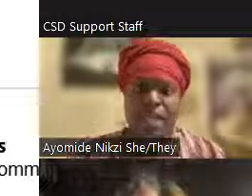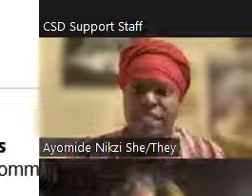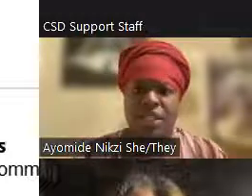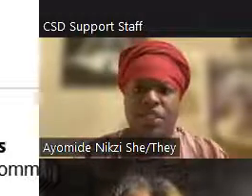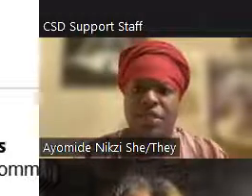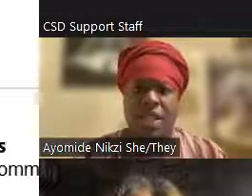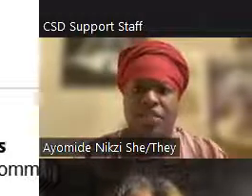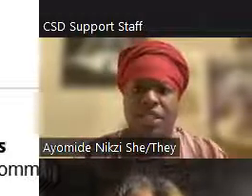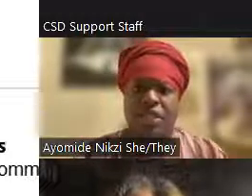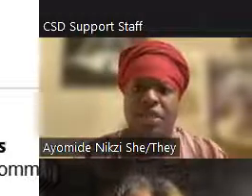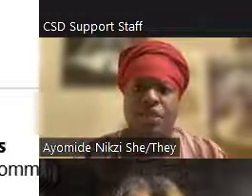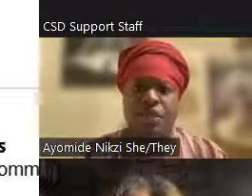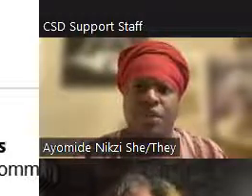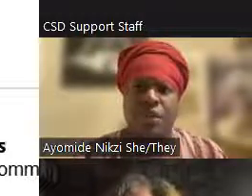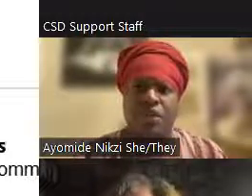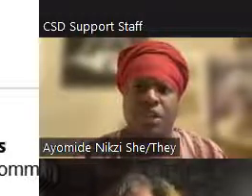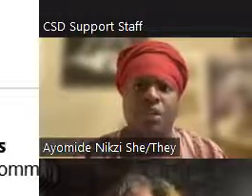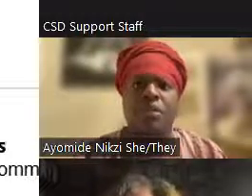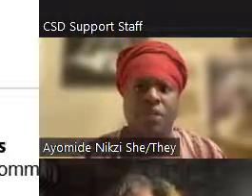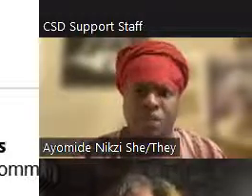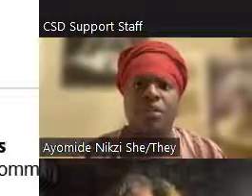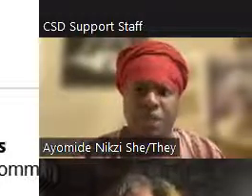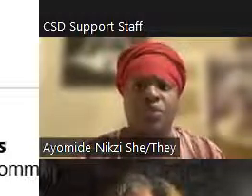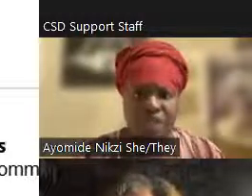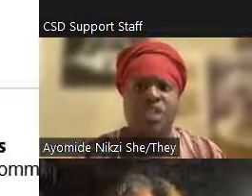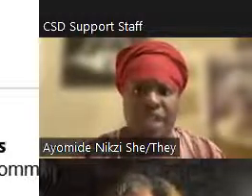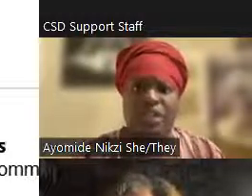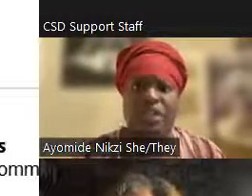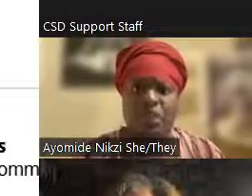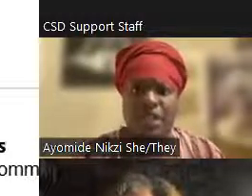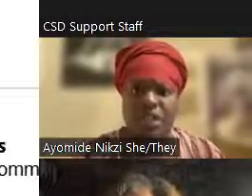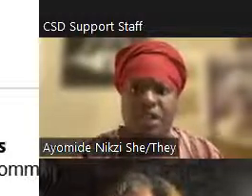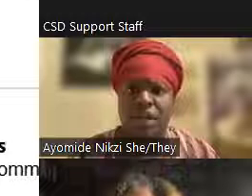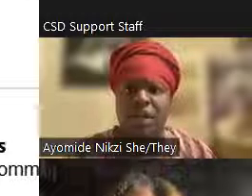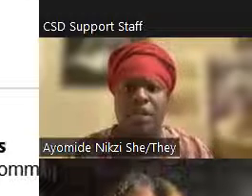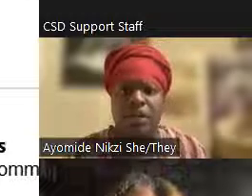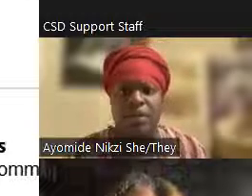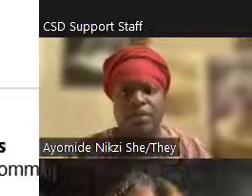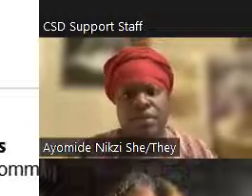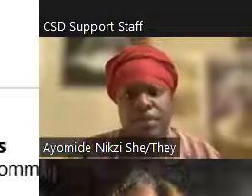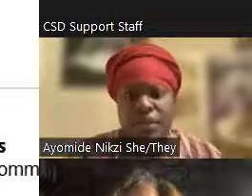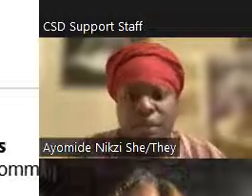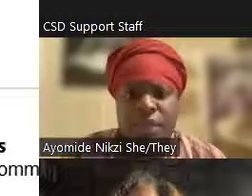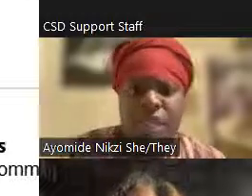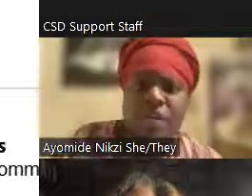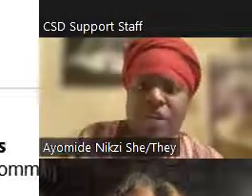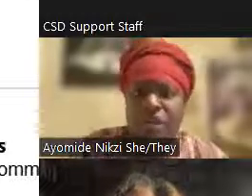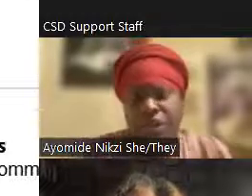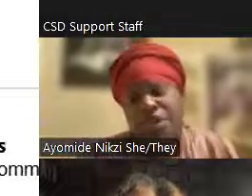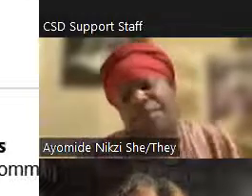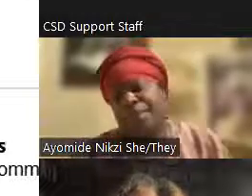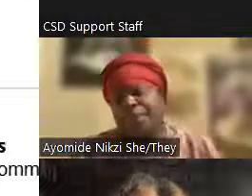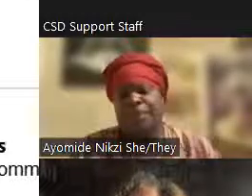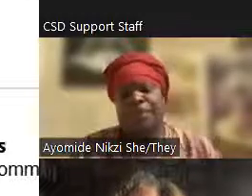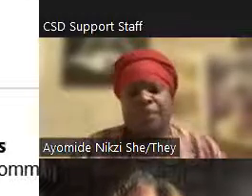Oh, and I see that there's some hands raised of the co-chairs. Oh, that was just a yes that you wanted to hear it. Okay, thank you. Go ahead,